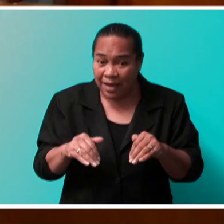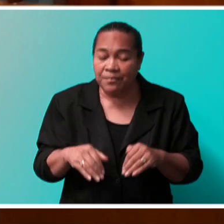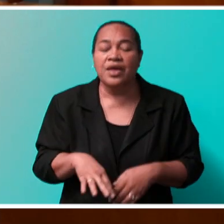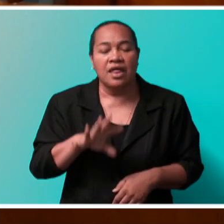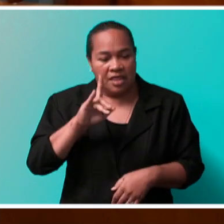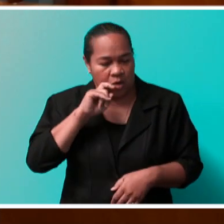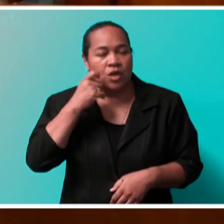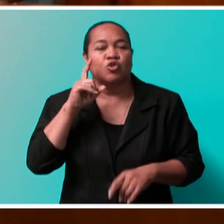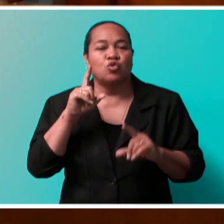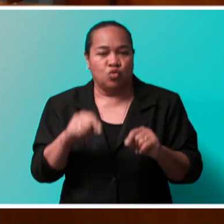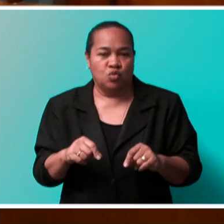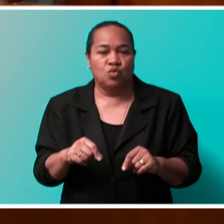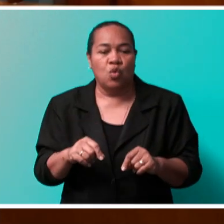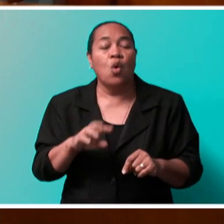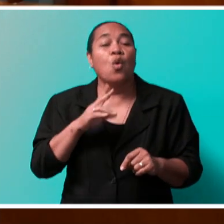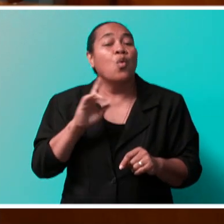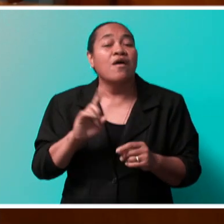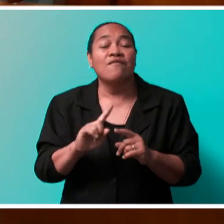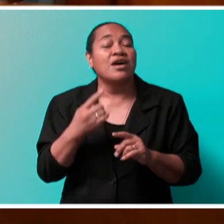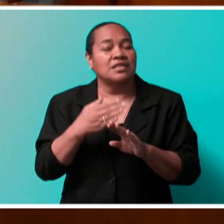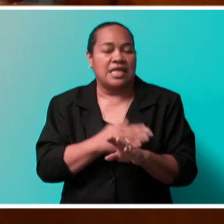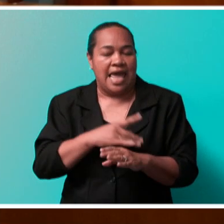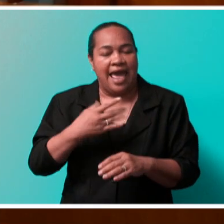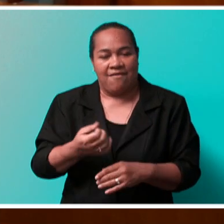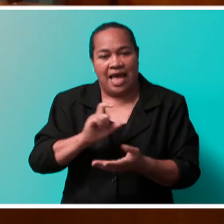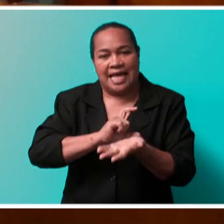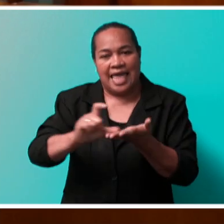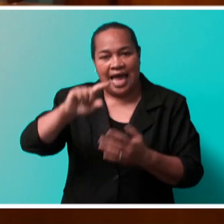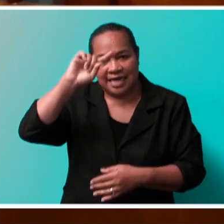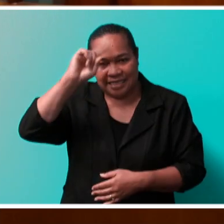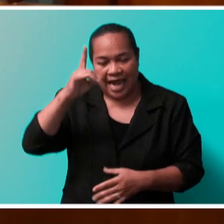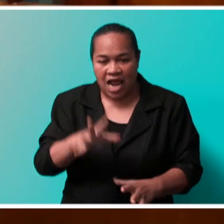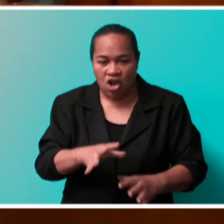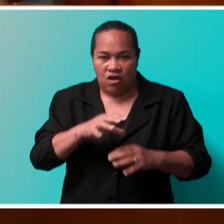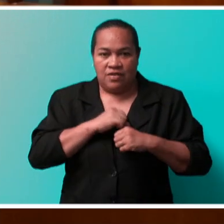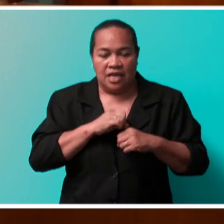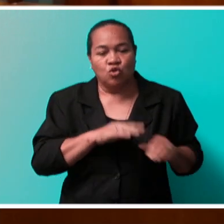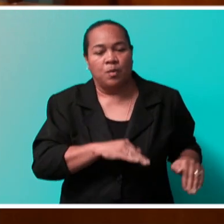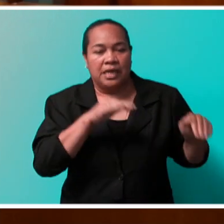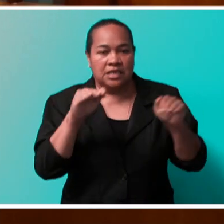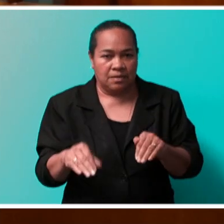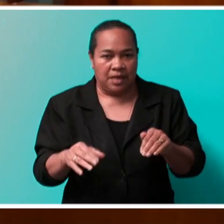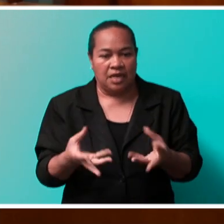so with a clear understanding and the confidence to participate